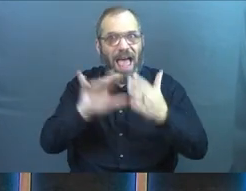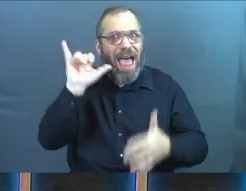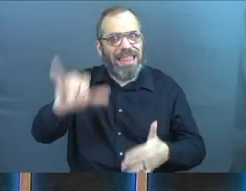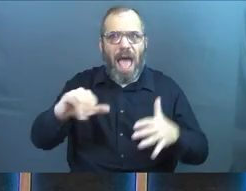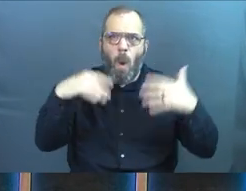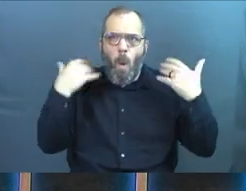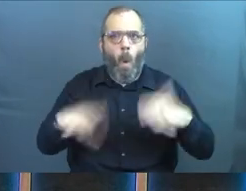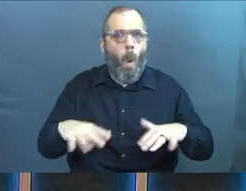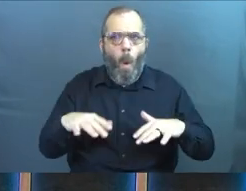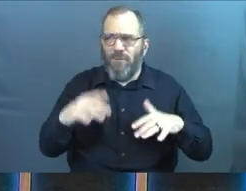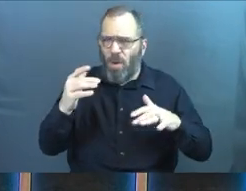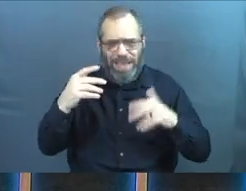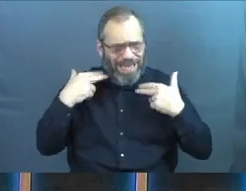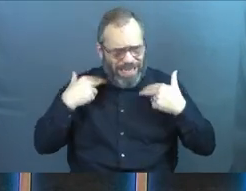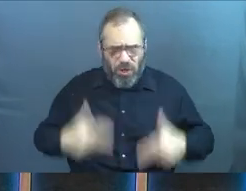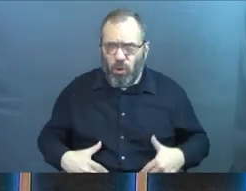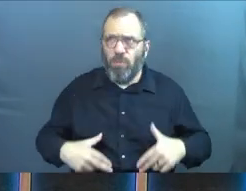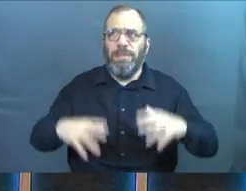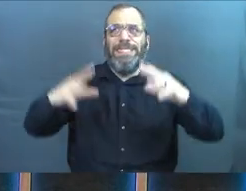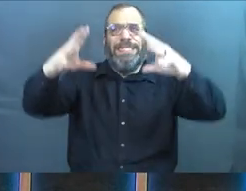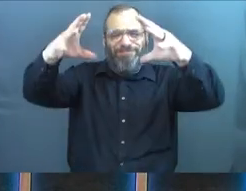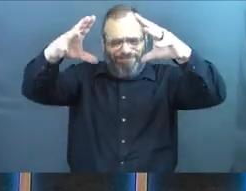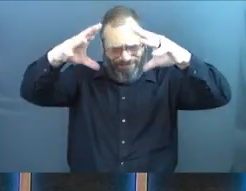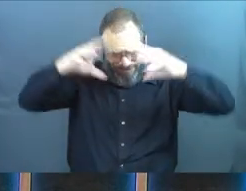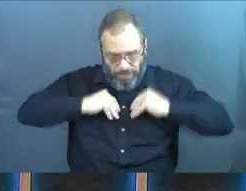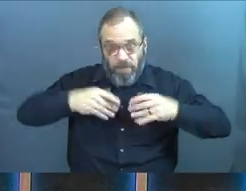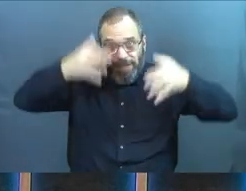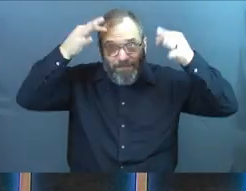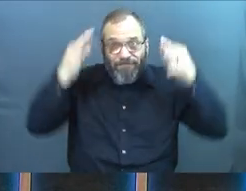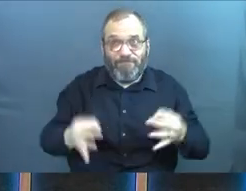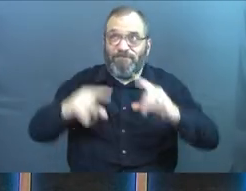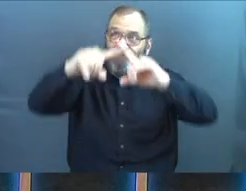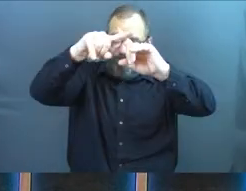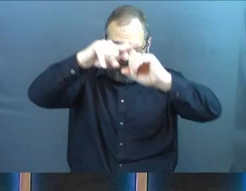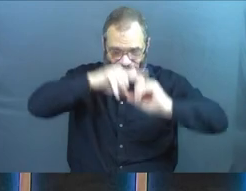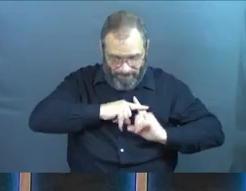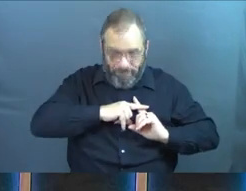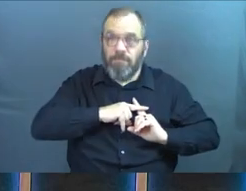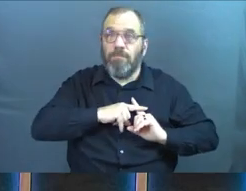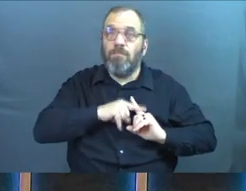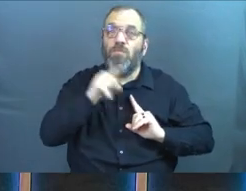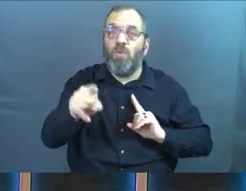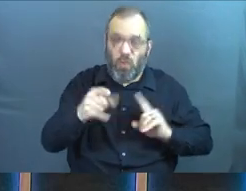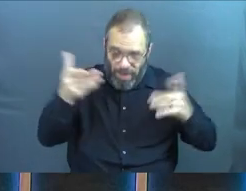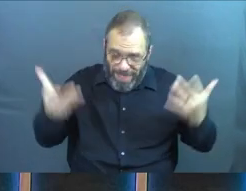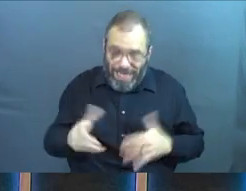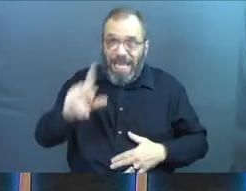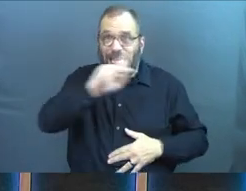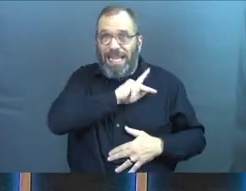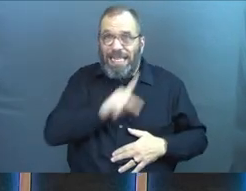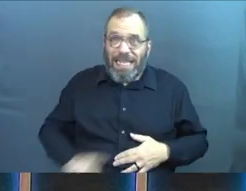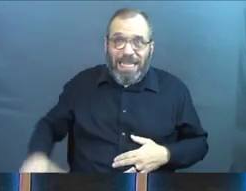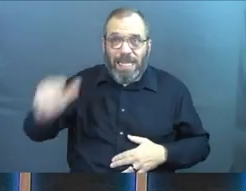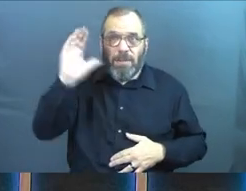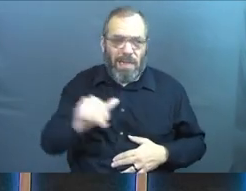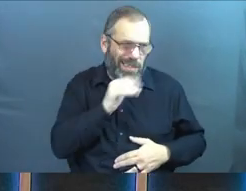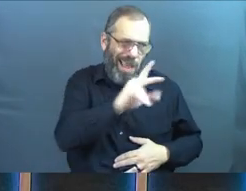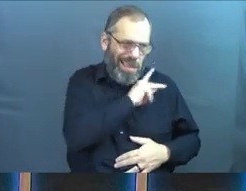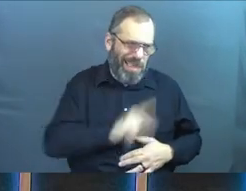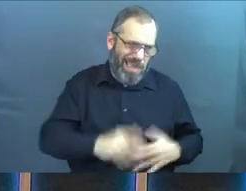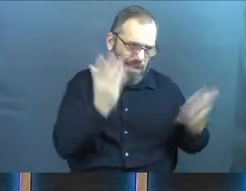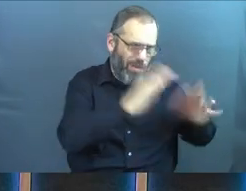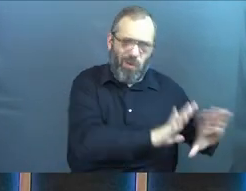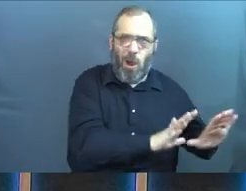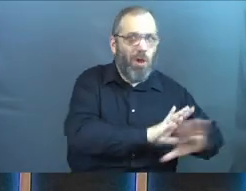is a massive step for any human being to take, by the way. But if you've decided to take that step, you are here in the kingdom of God, not in the kingdom